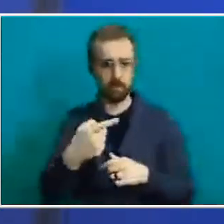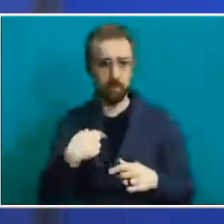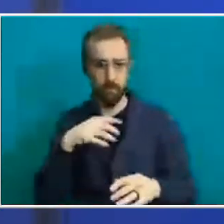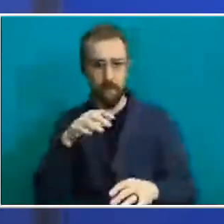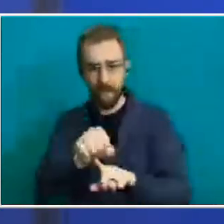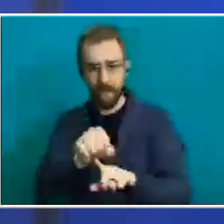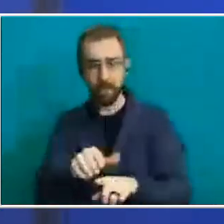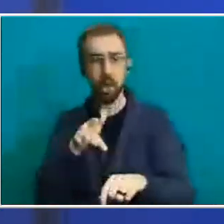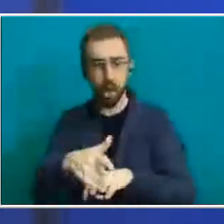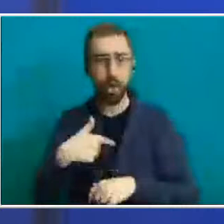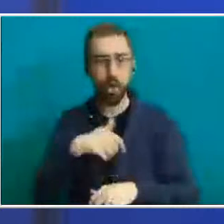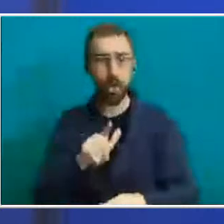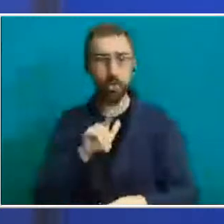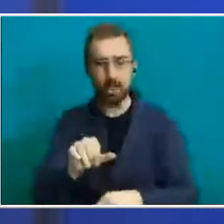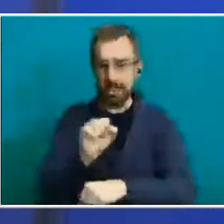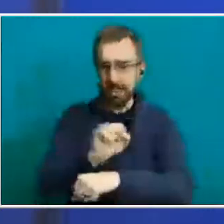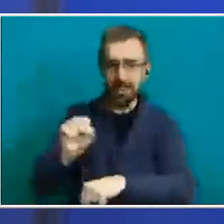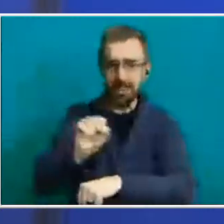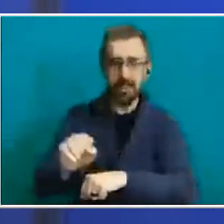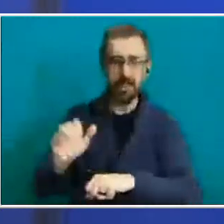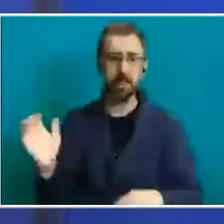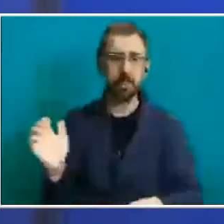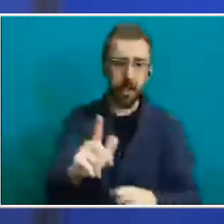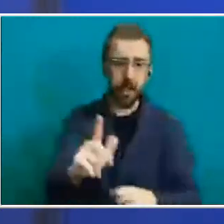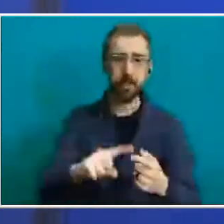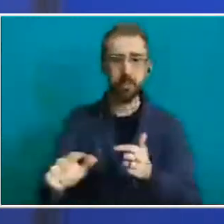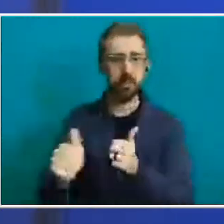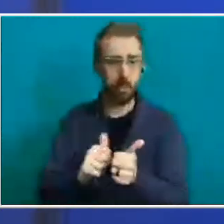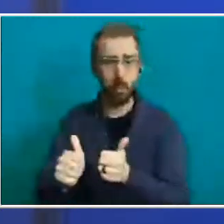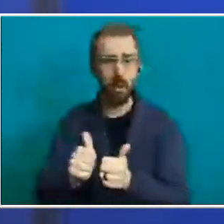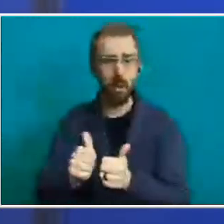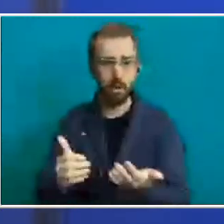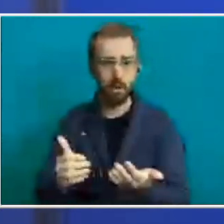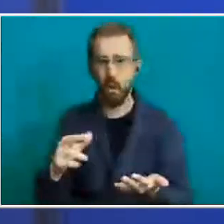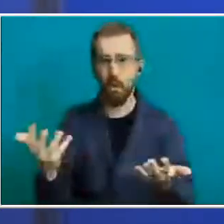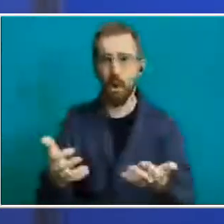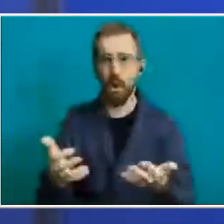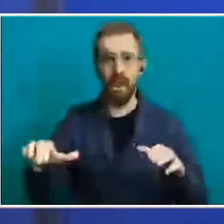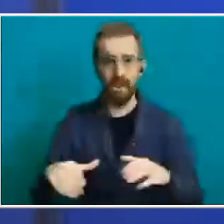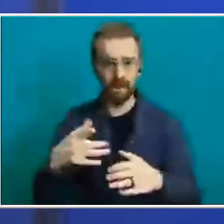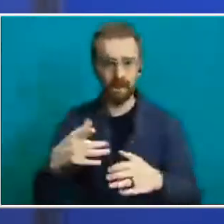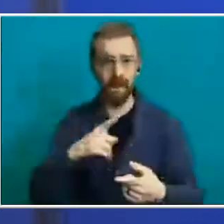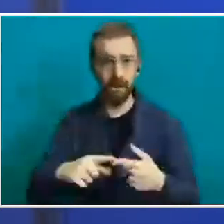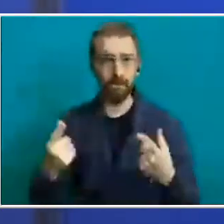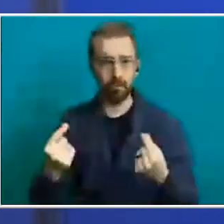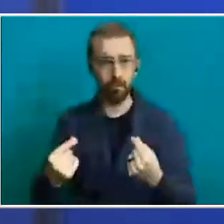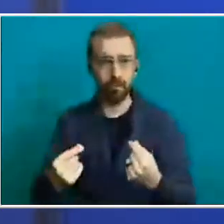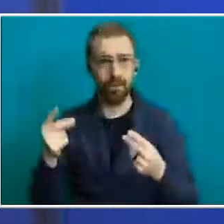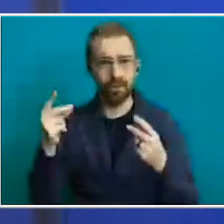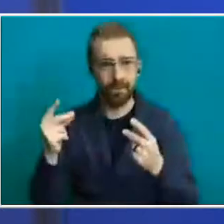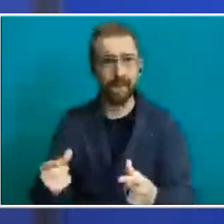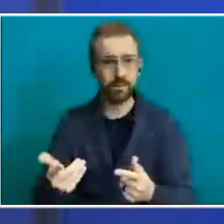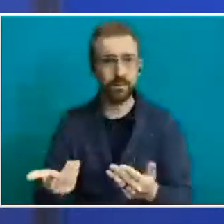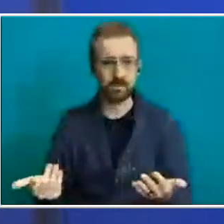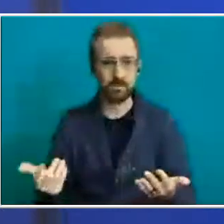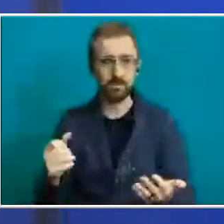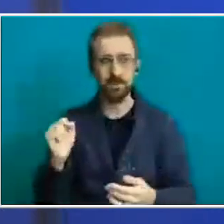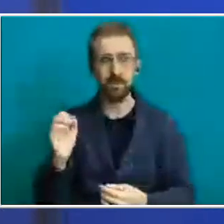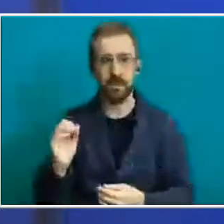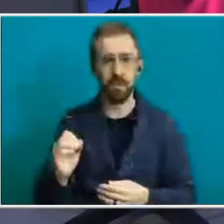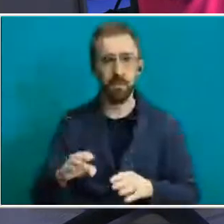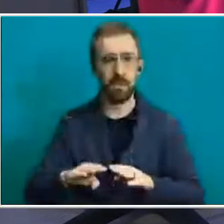really work on getting people back to their sport or whatever activity they like to do a lot faster. So open up and let us